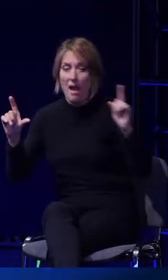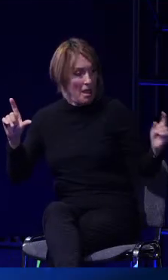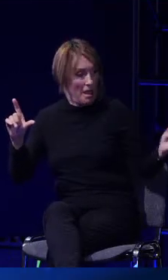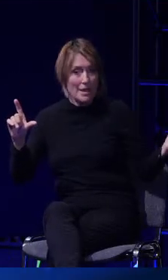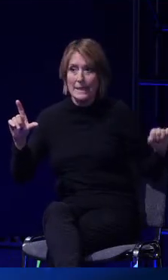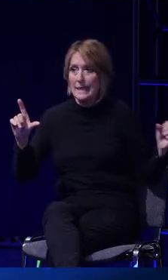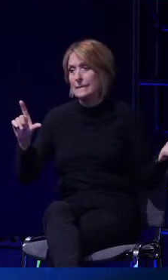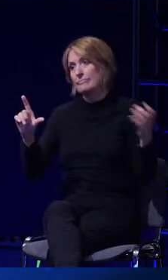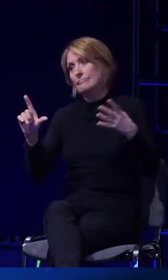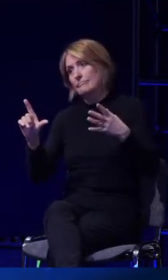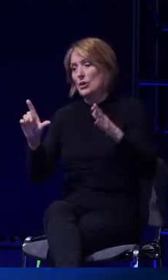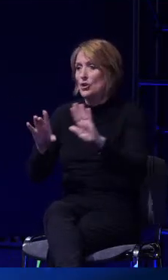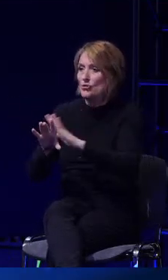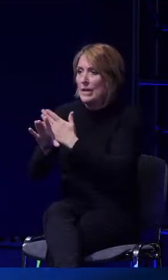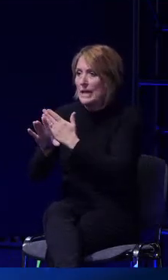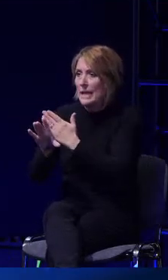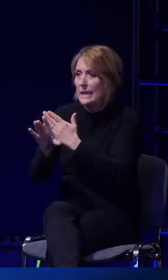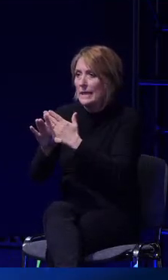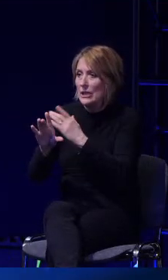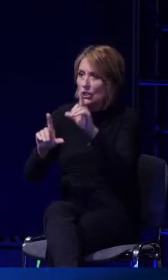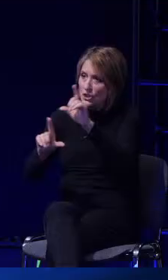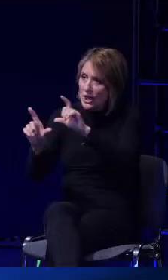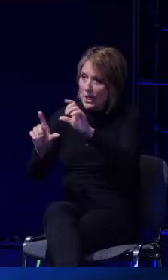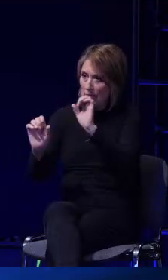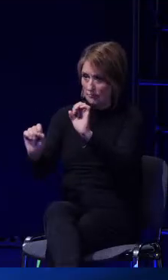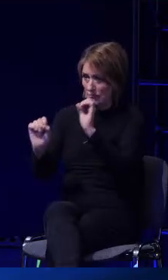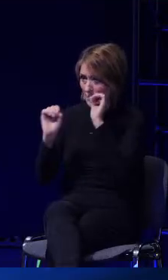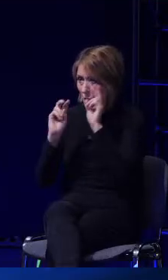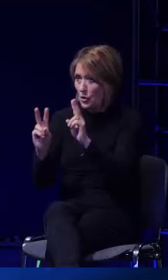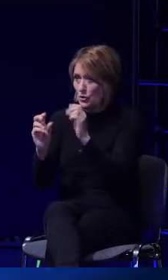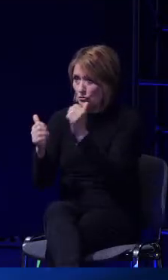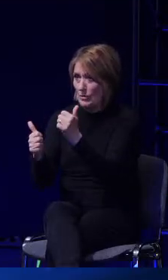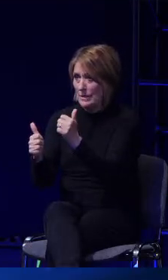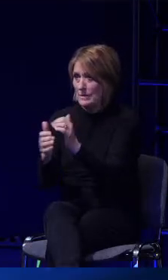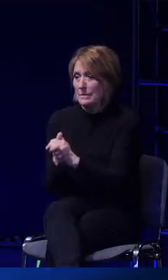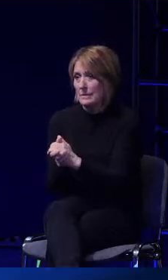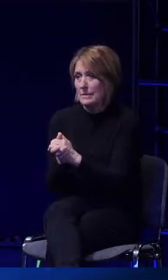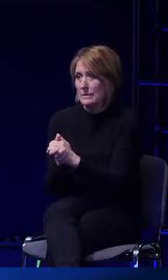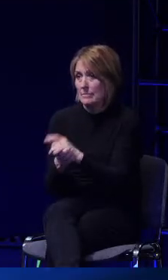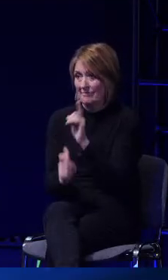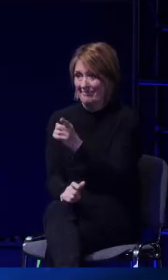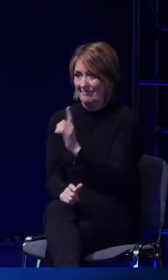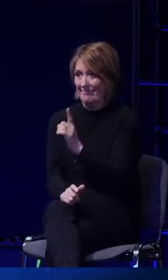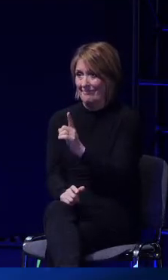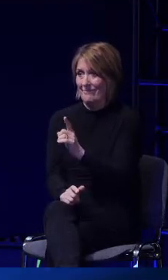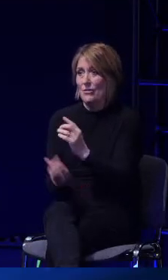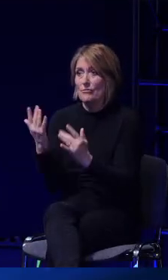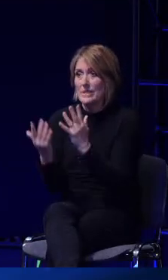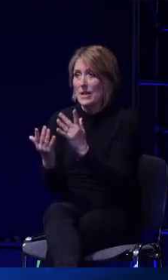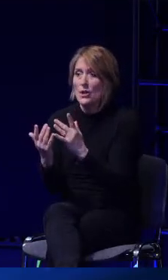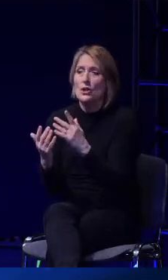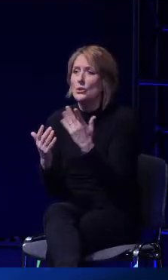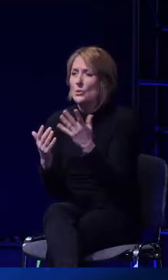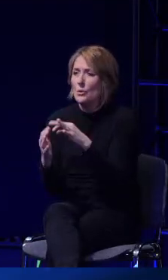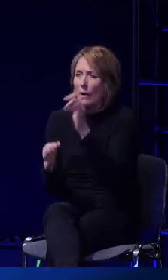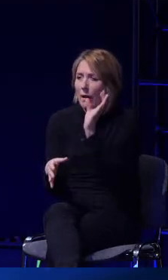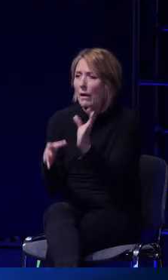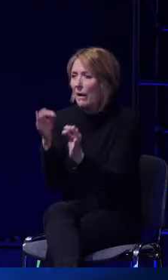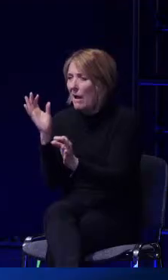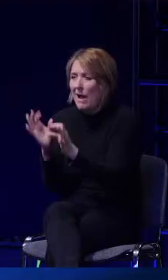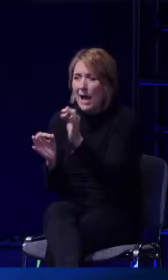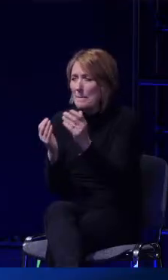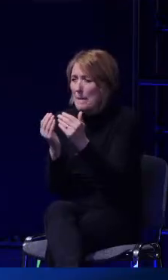the Astera 992 looks great. Like, that's the result I want. And I think to unpick any more with the pace we were